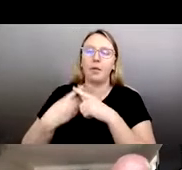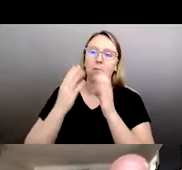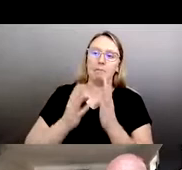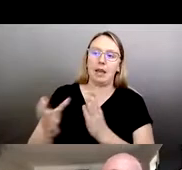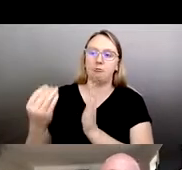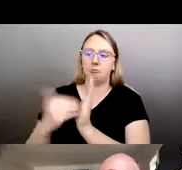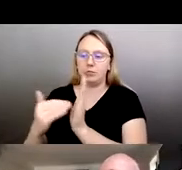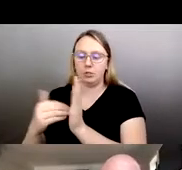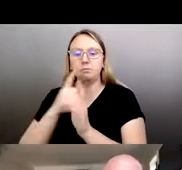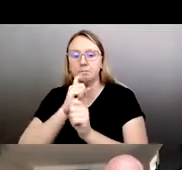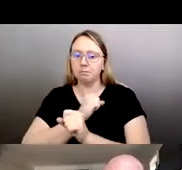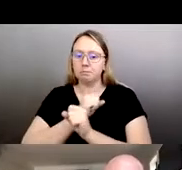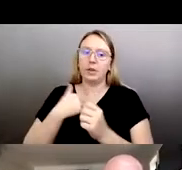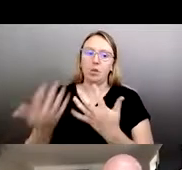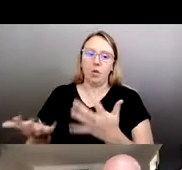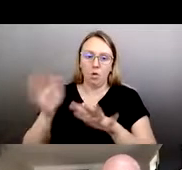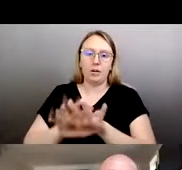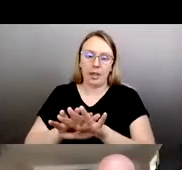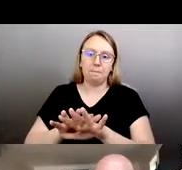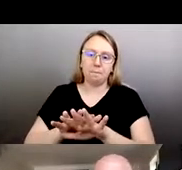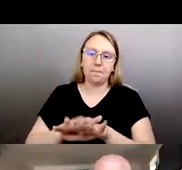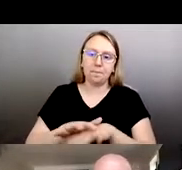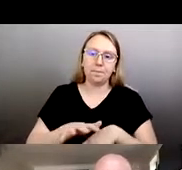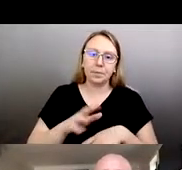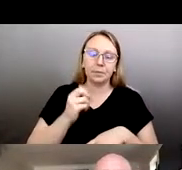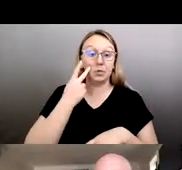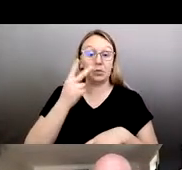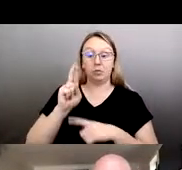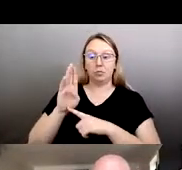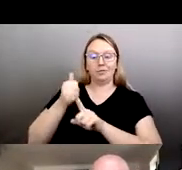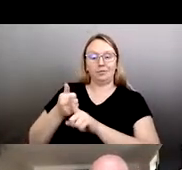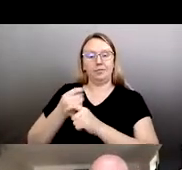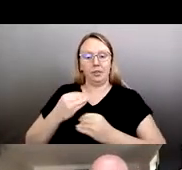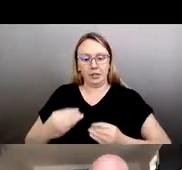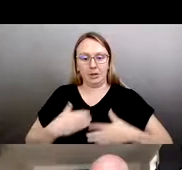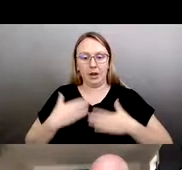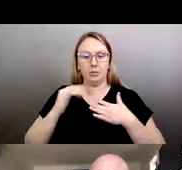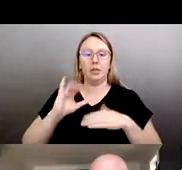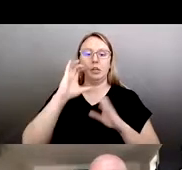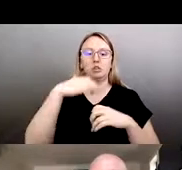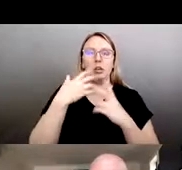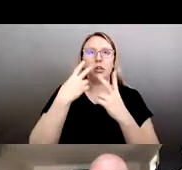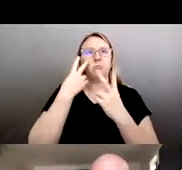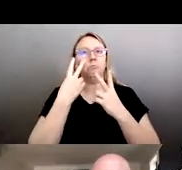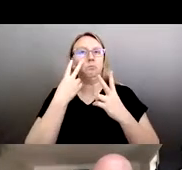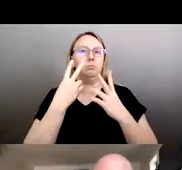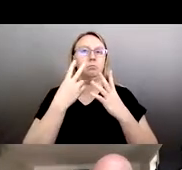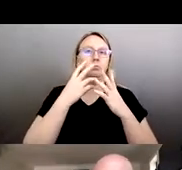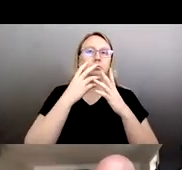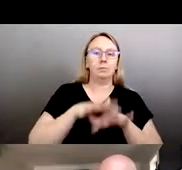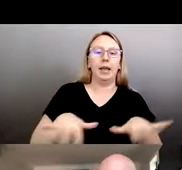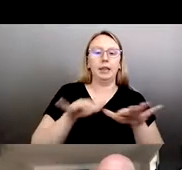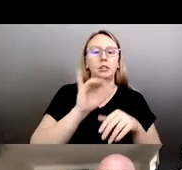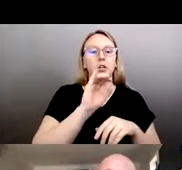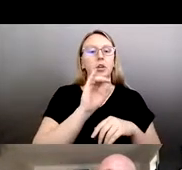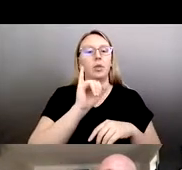some overlap between these artists. And you can see how Roger was inspired by these strange visionary spaces that Joseph Yocum was drawing